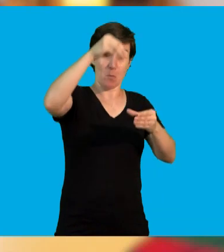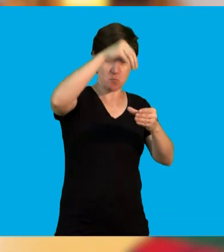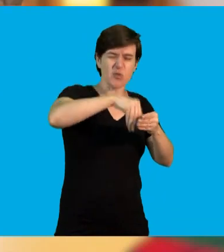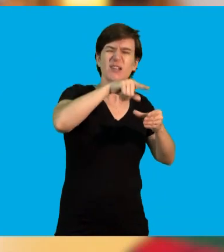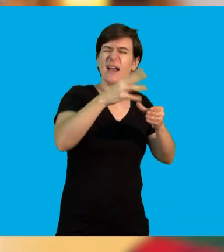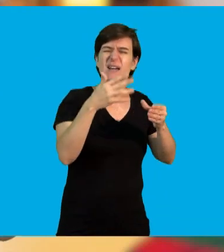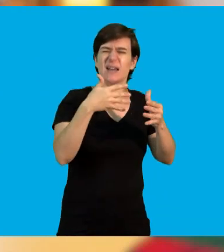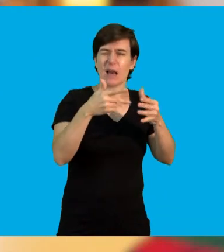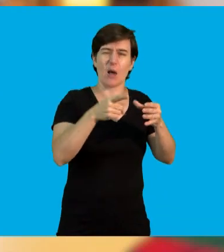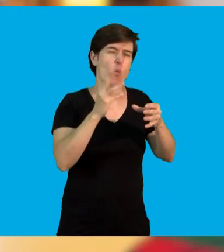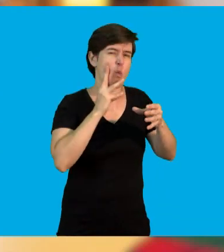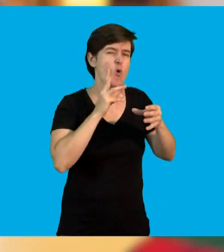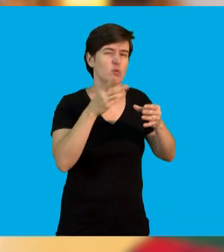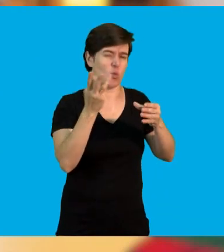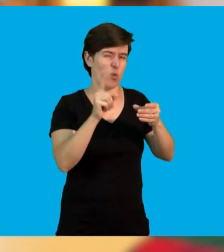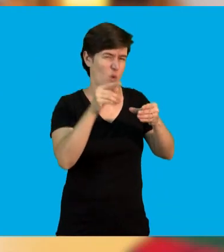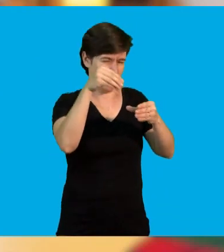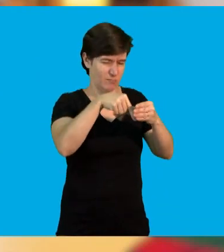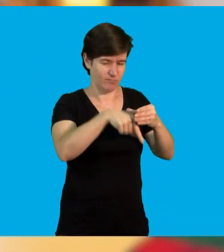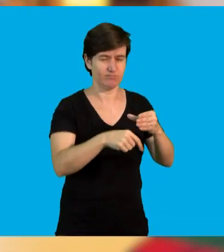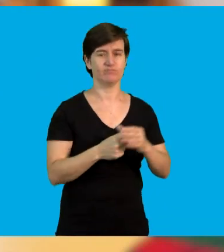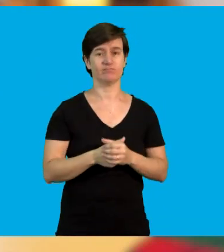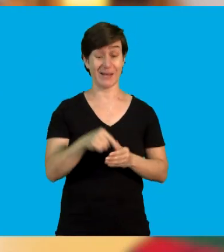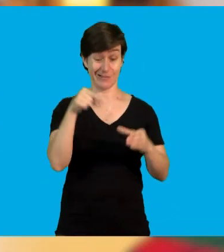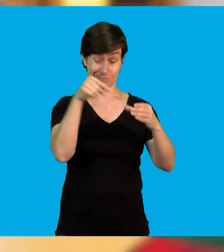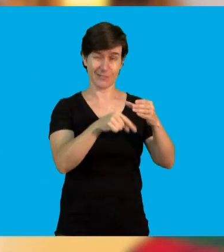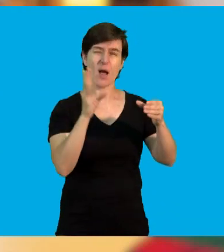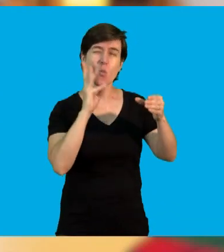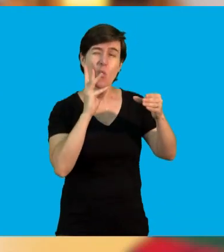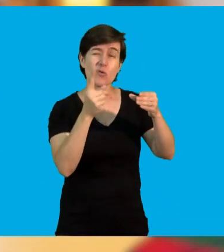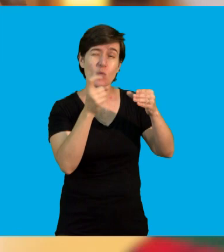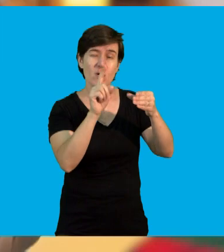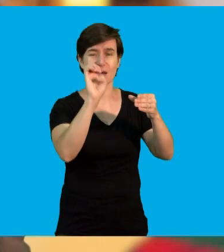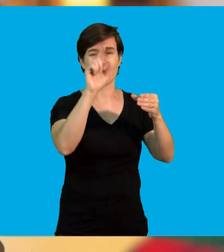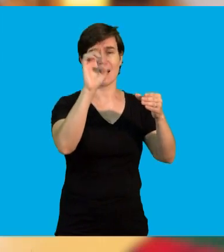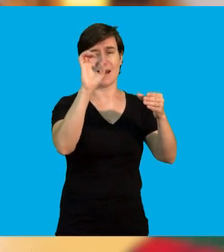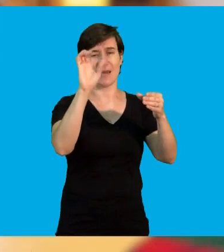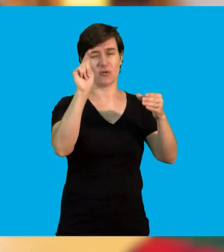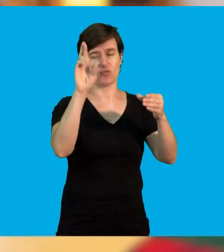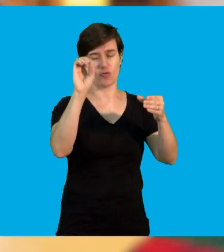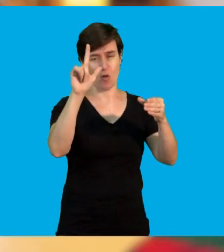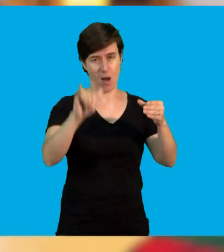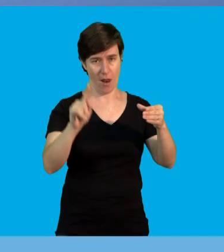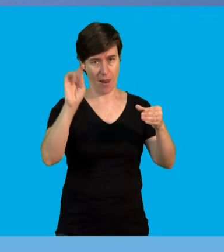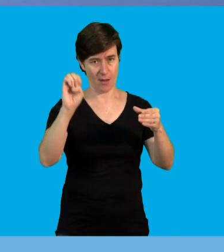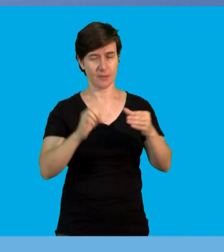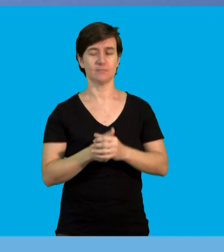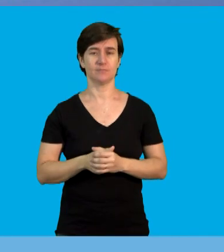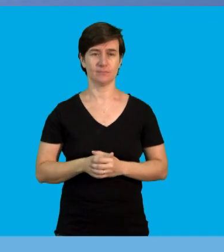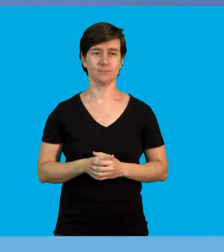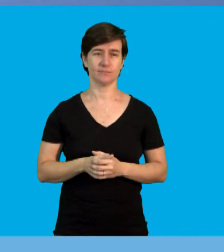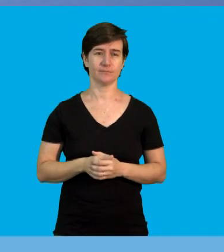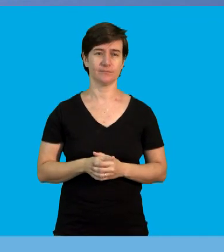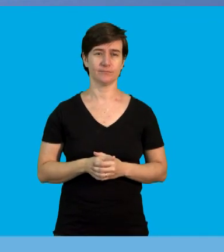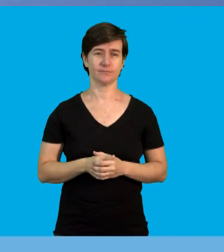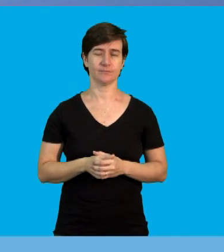that is going to conduct the electricity. And remember, that solution is called an electrolyte. So, the circuit